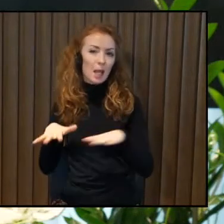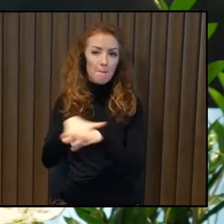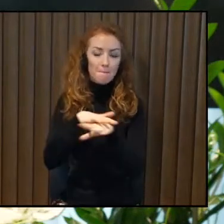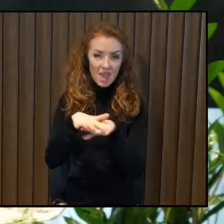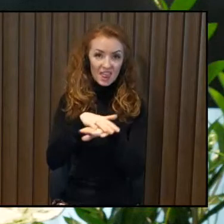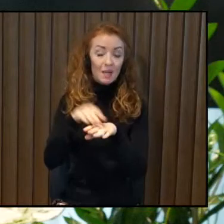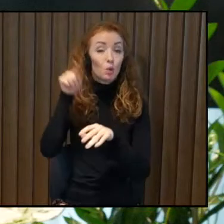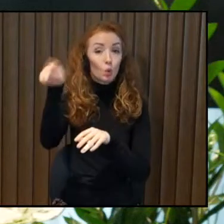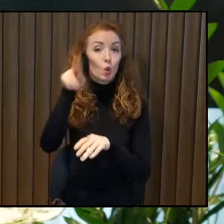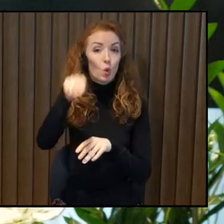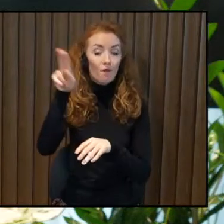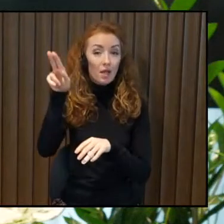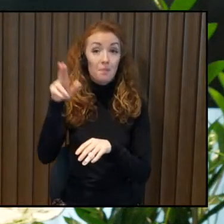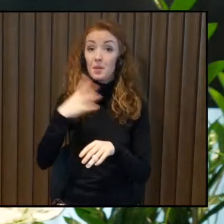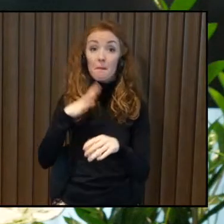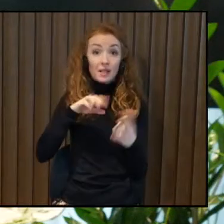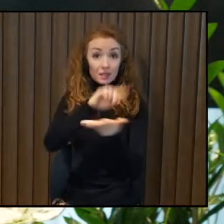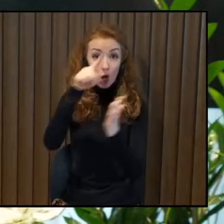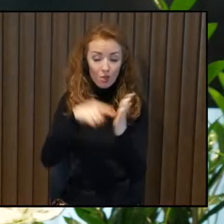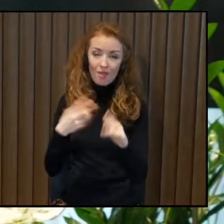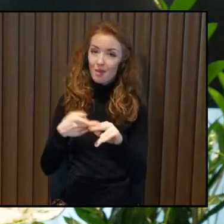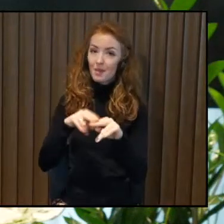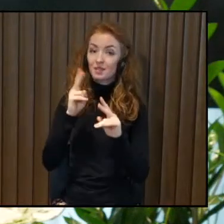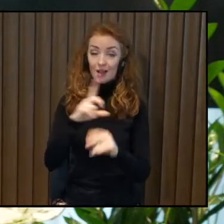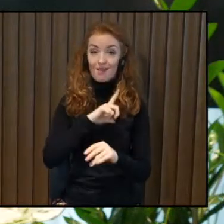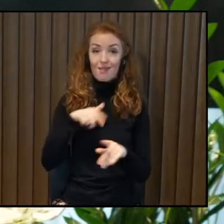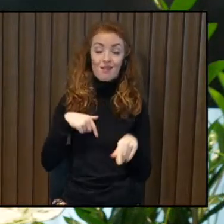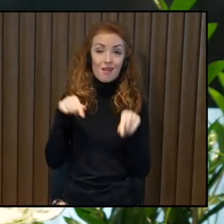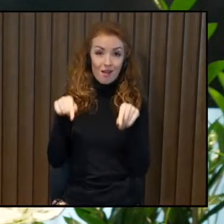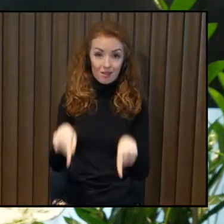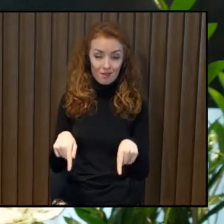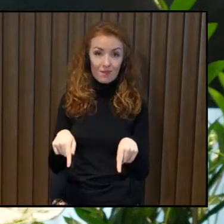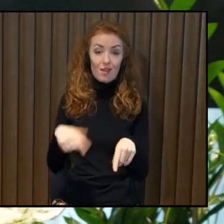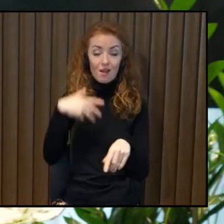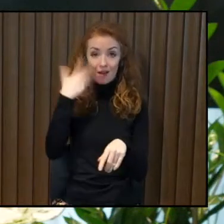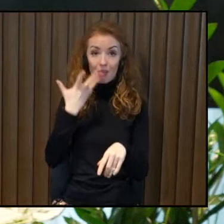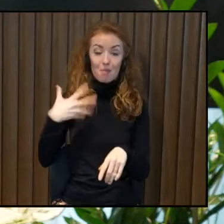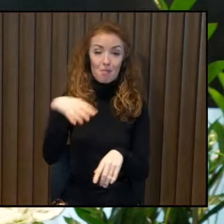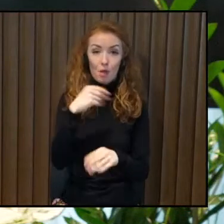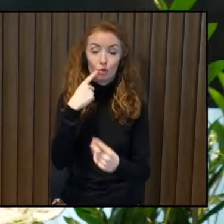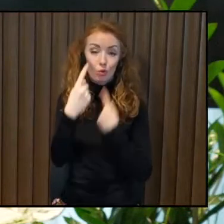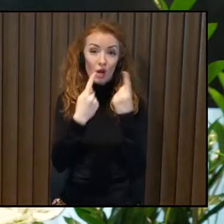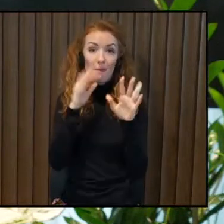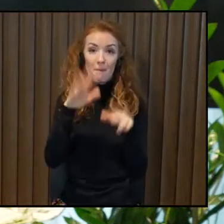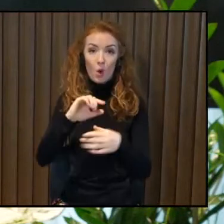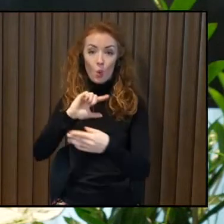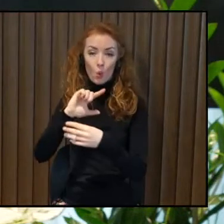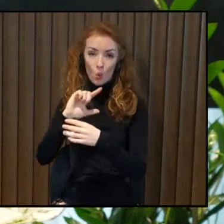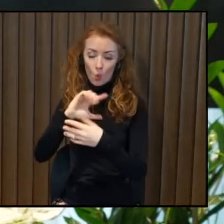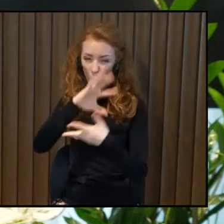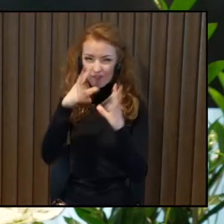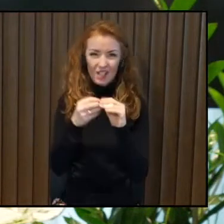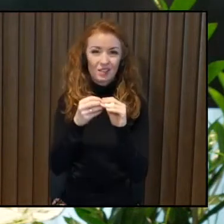now in Latvia, when we speak this language of universal design, we kind of more or less,